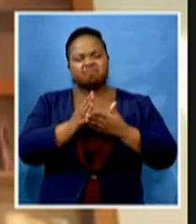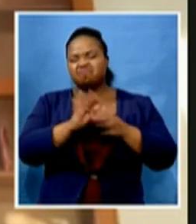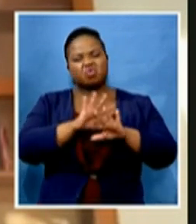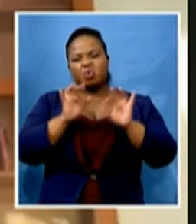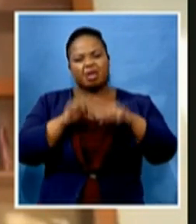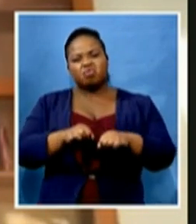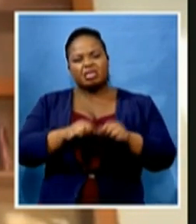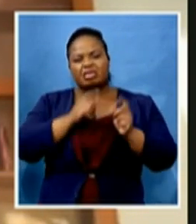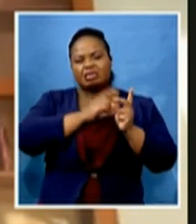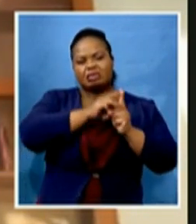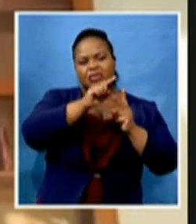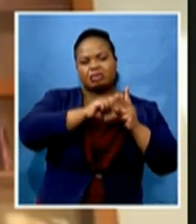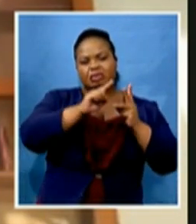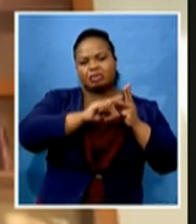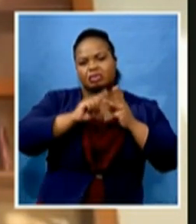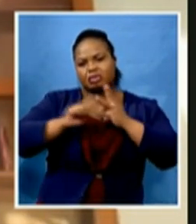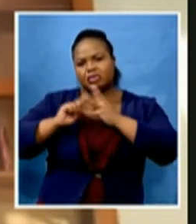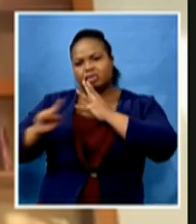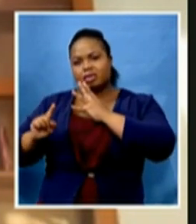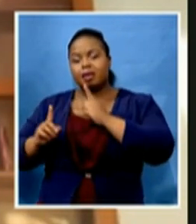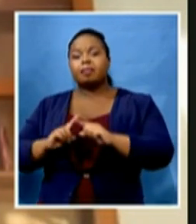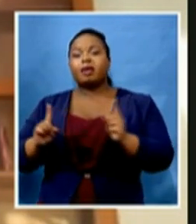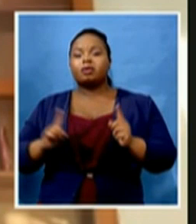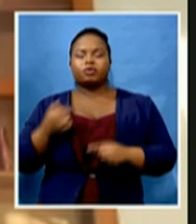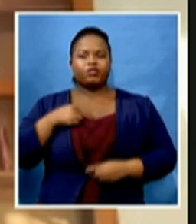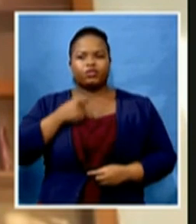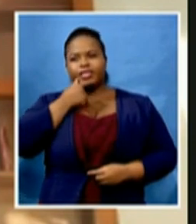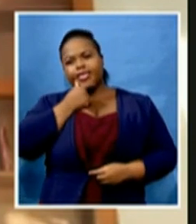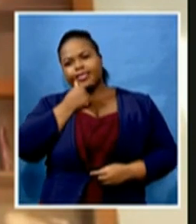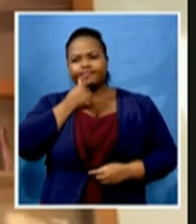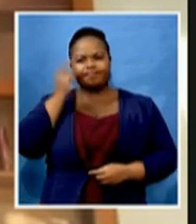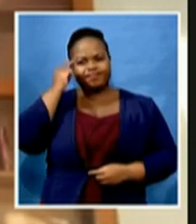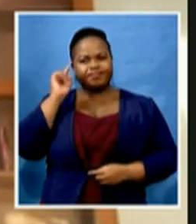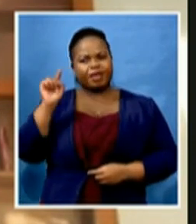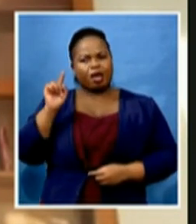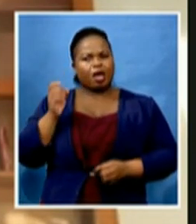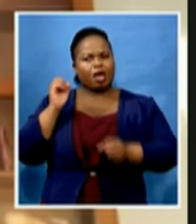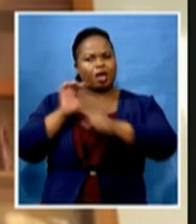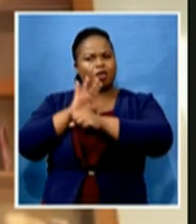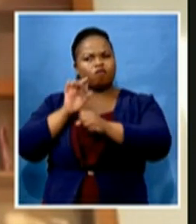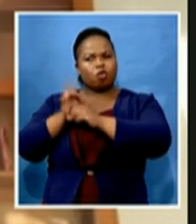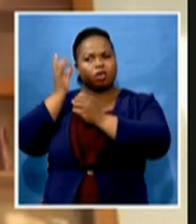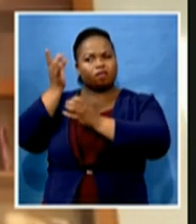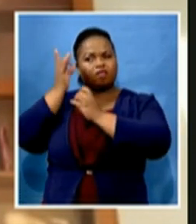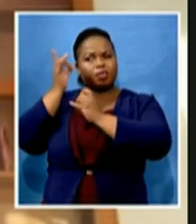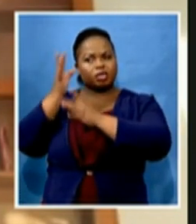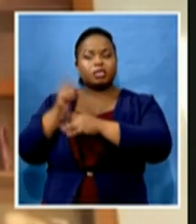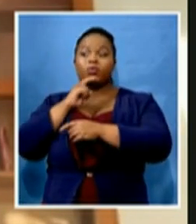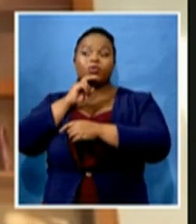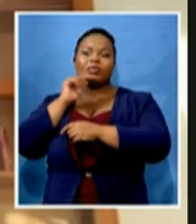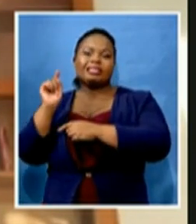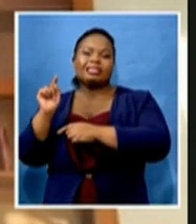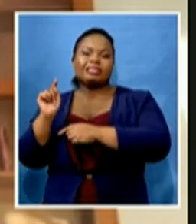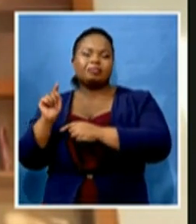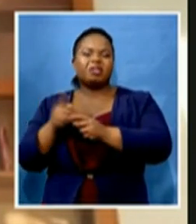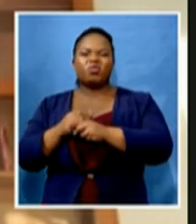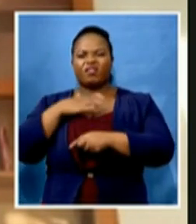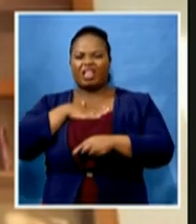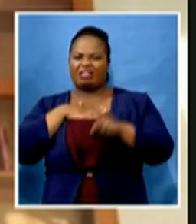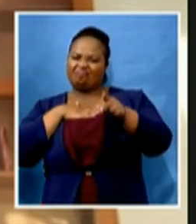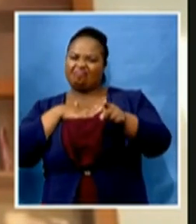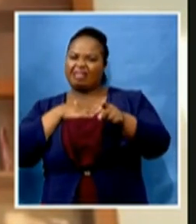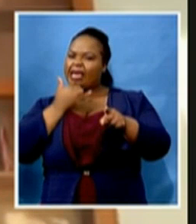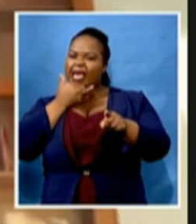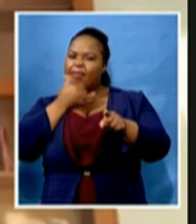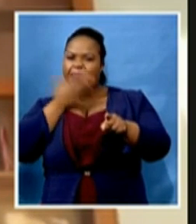where we think that they've got useful information, sometimes we'd utilize that. Where we think we're not happy with the information, we simply don't utilize